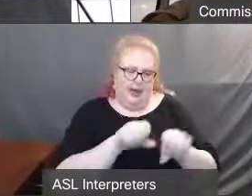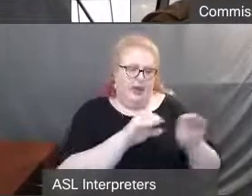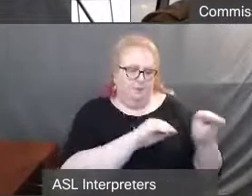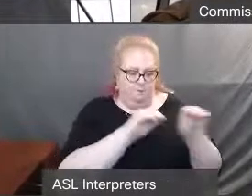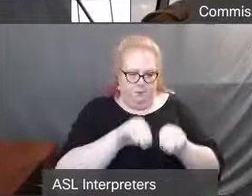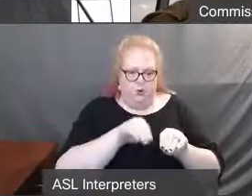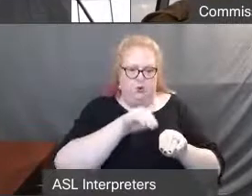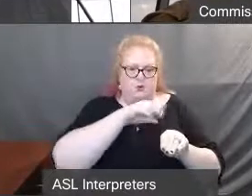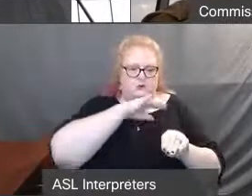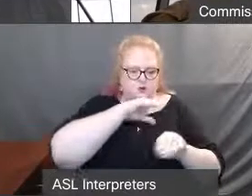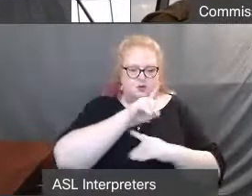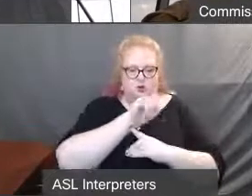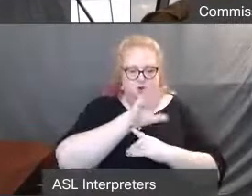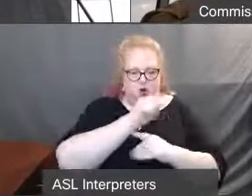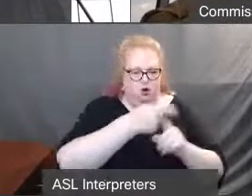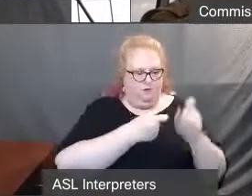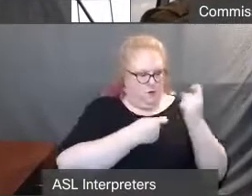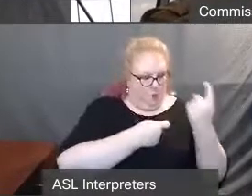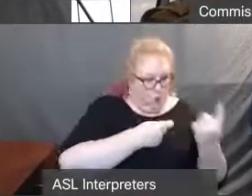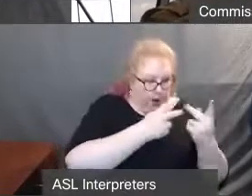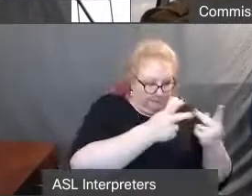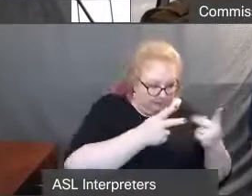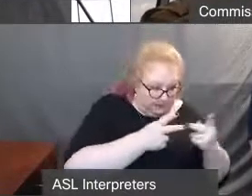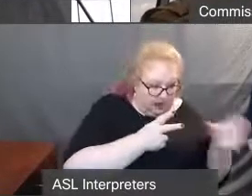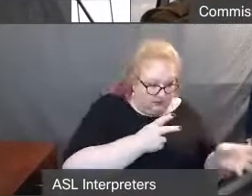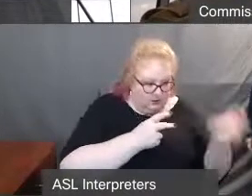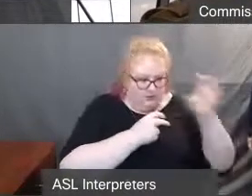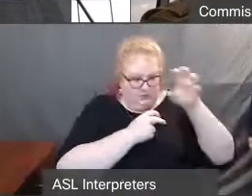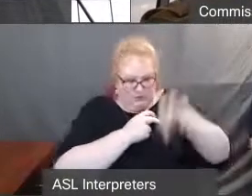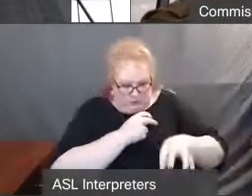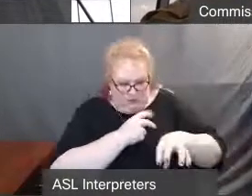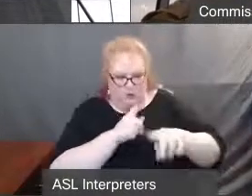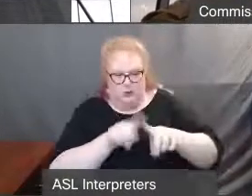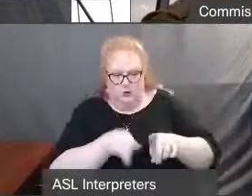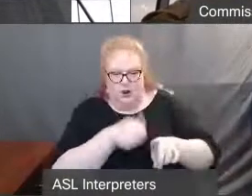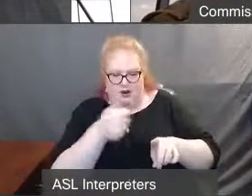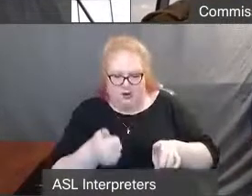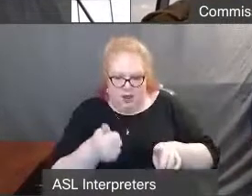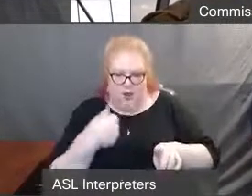other. And you know, we've been